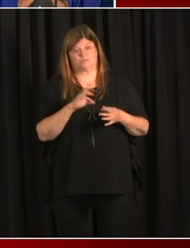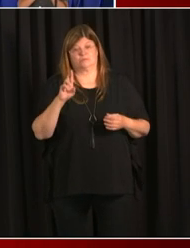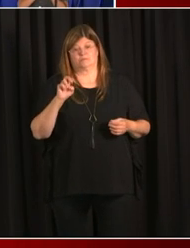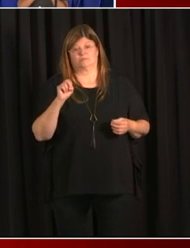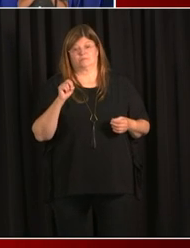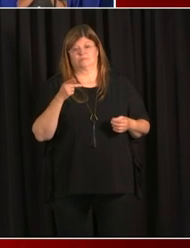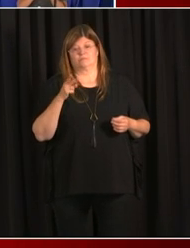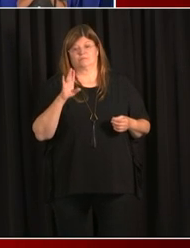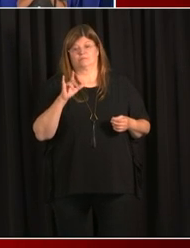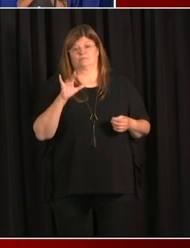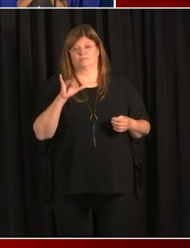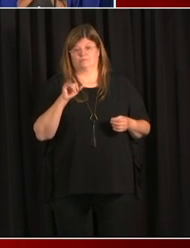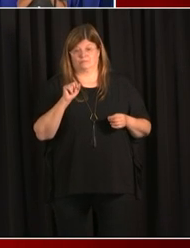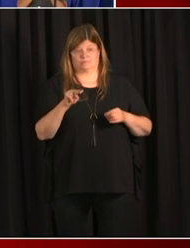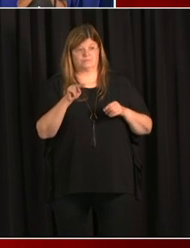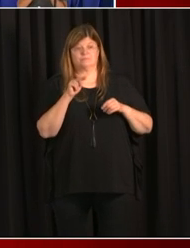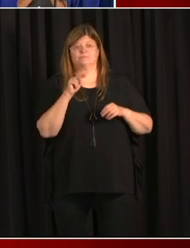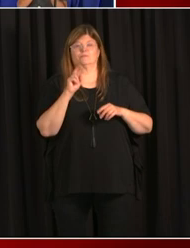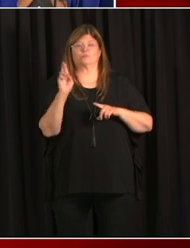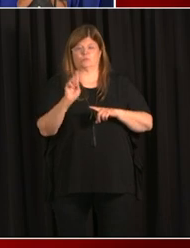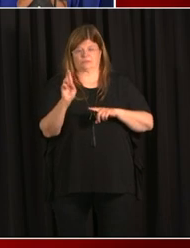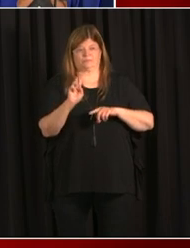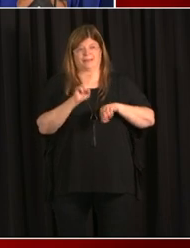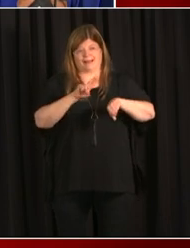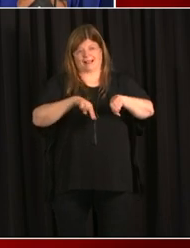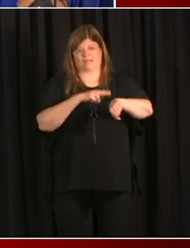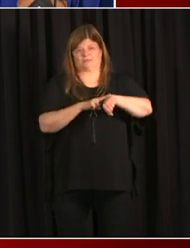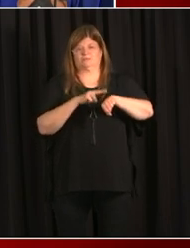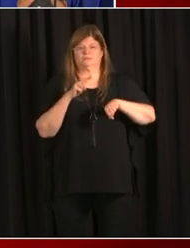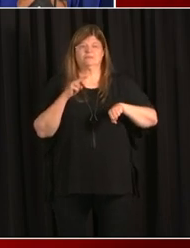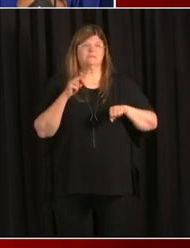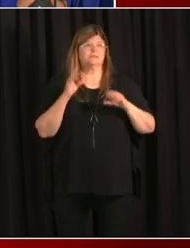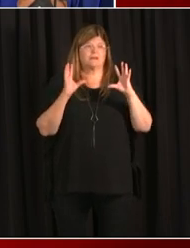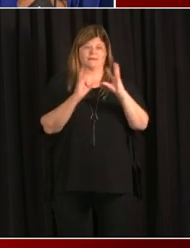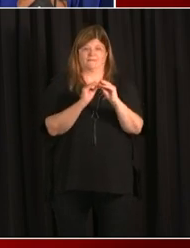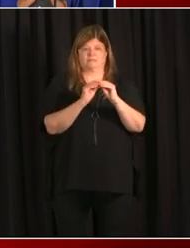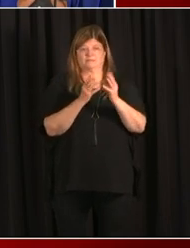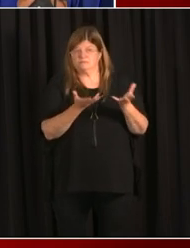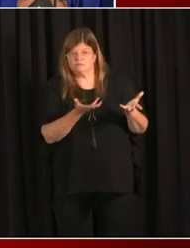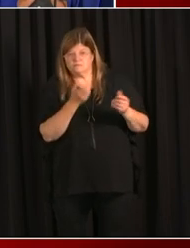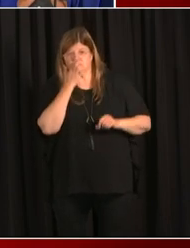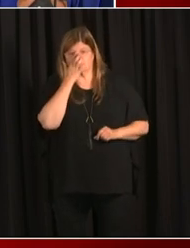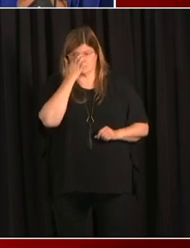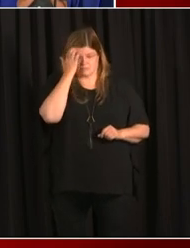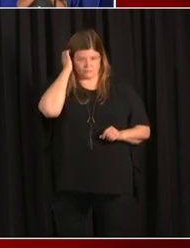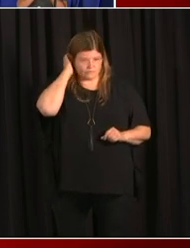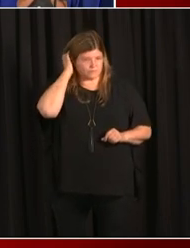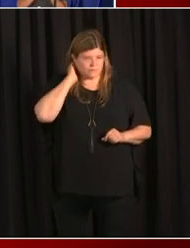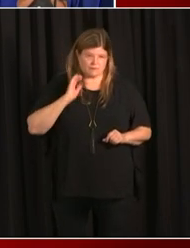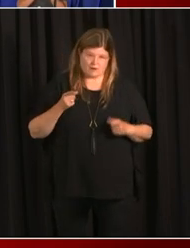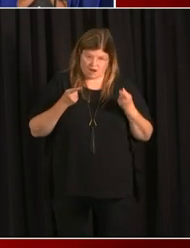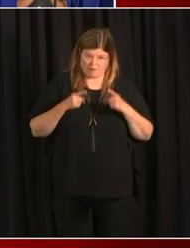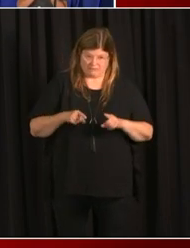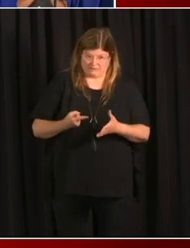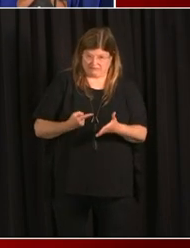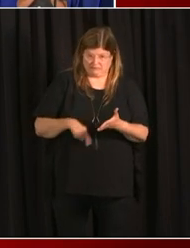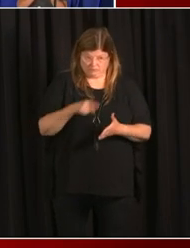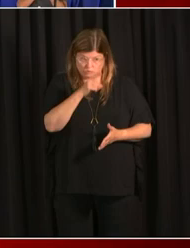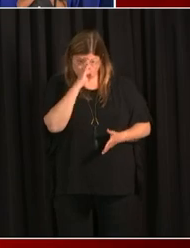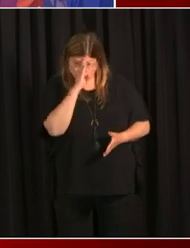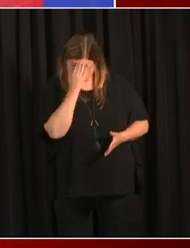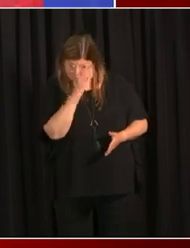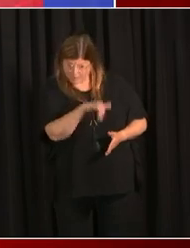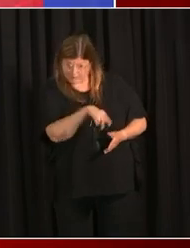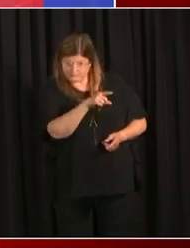events we can expect in D.C., any precautions you're taking with regard to safety and crowds? I think that they have, the RNC